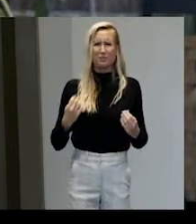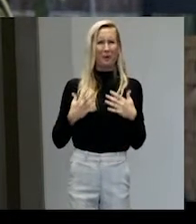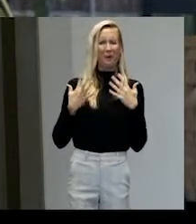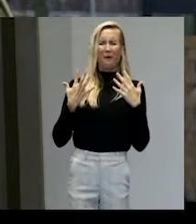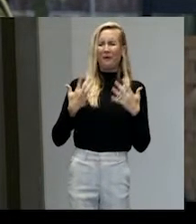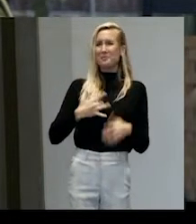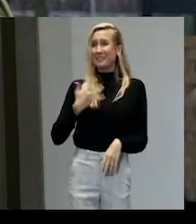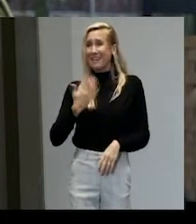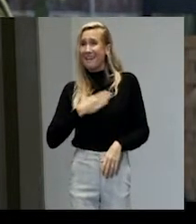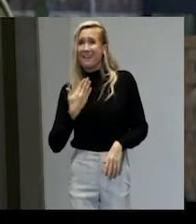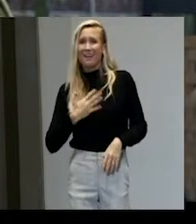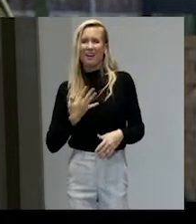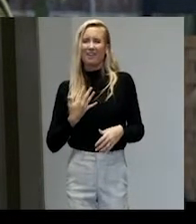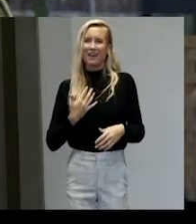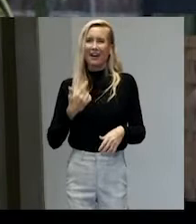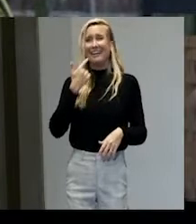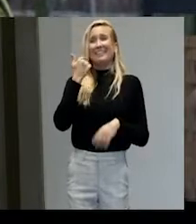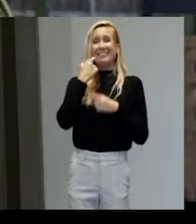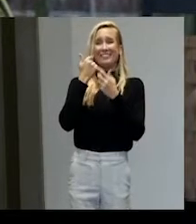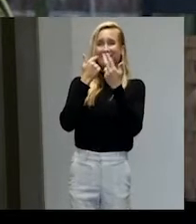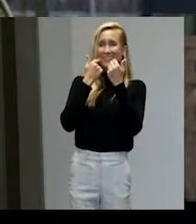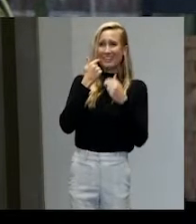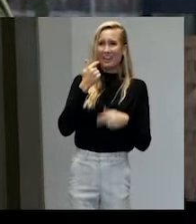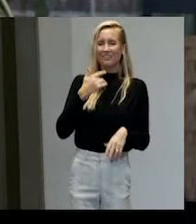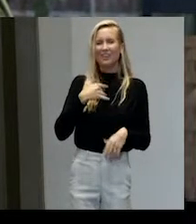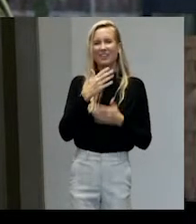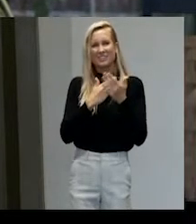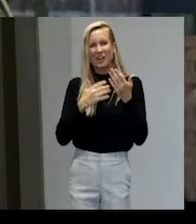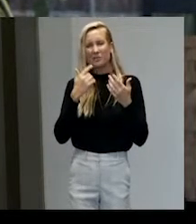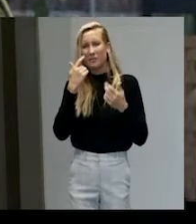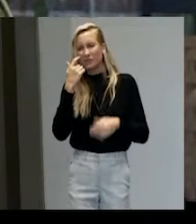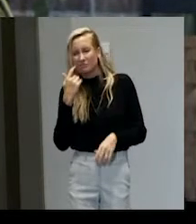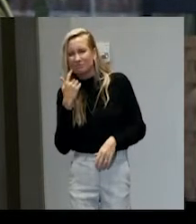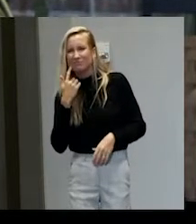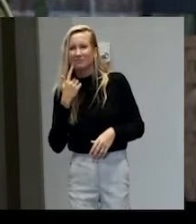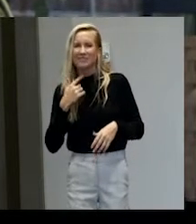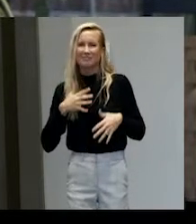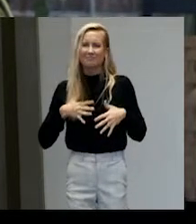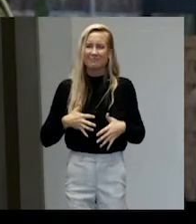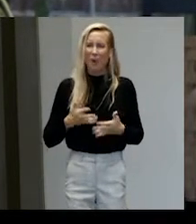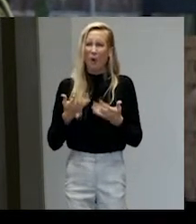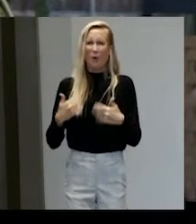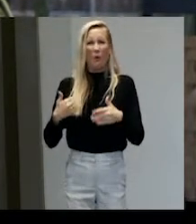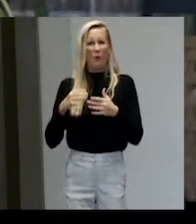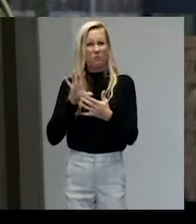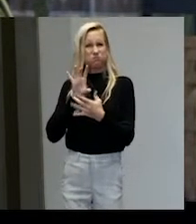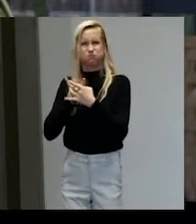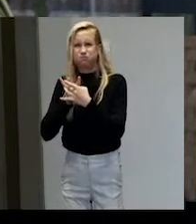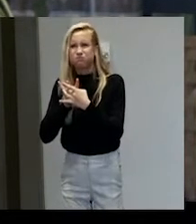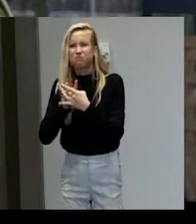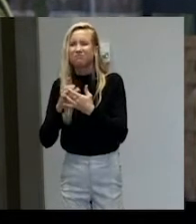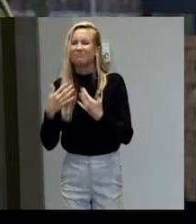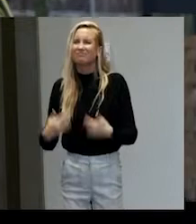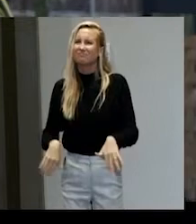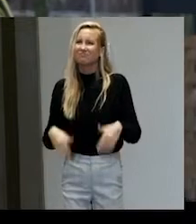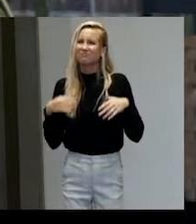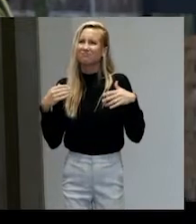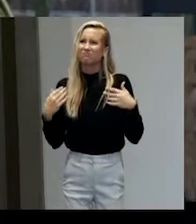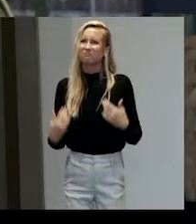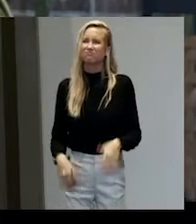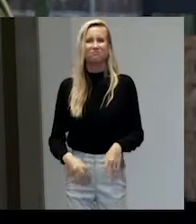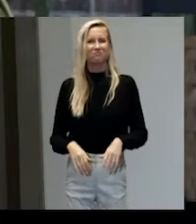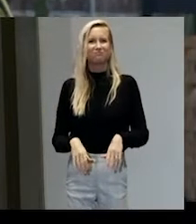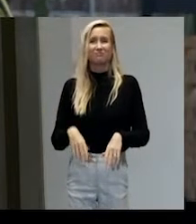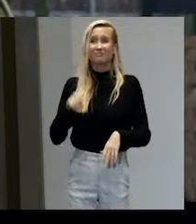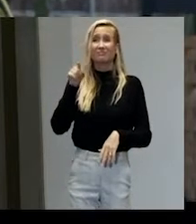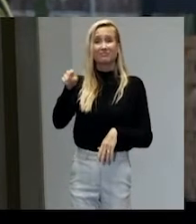that makes you cry every once in a while. And most of all, I think it's really important that the show provides all of us